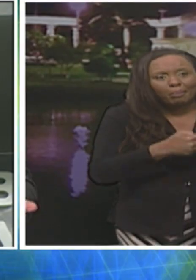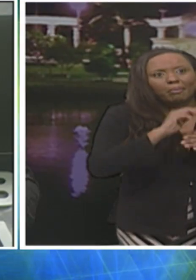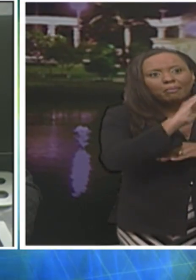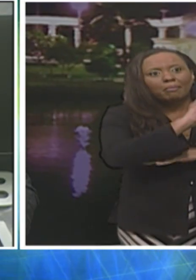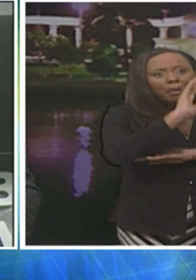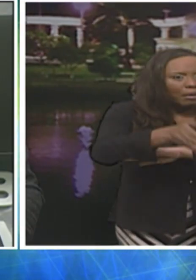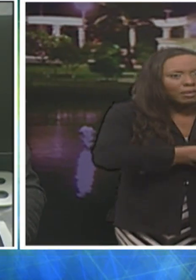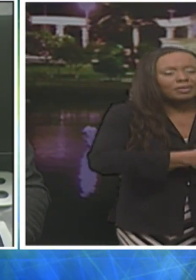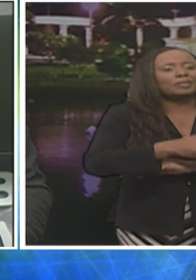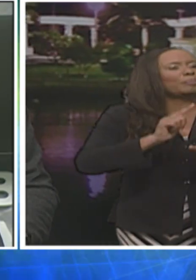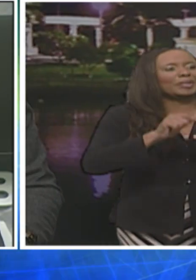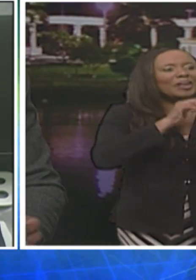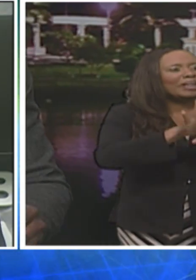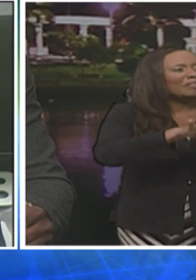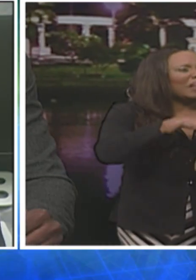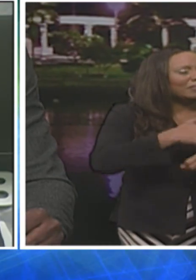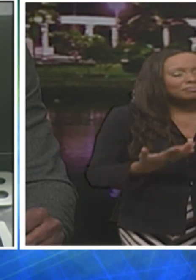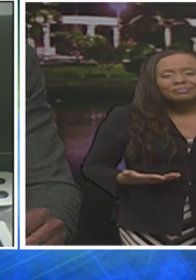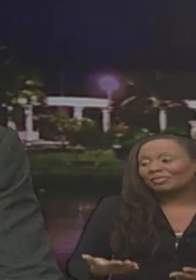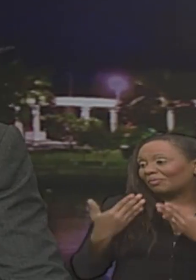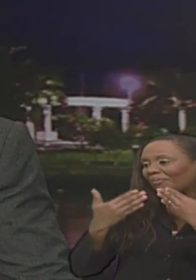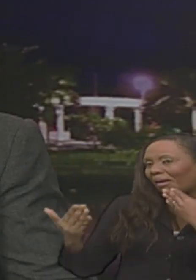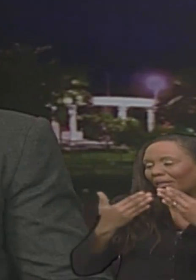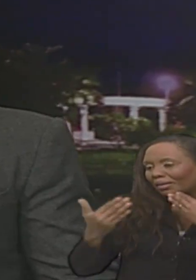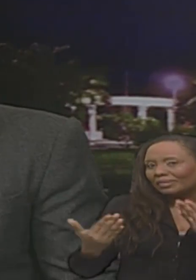but we don't have enough time. Thanks for joining us. Thank you, Shane. Thanks for having us.